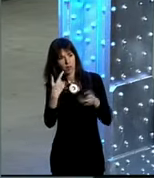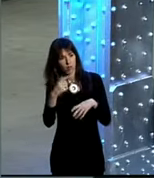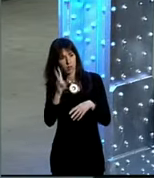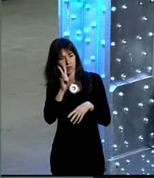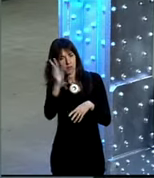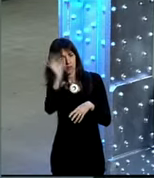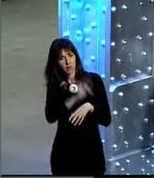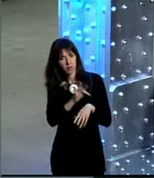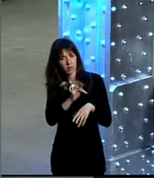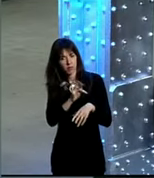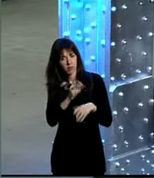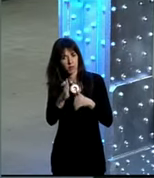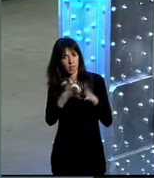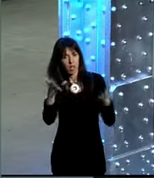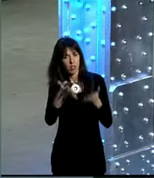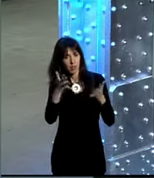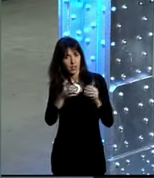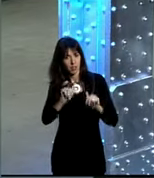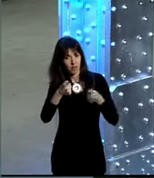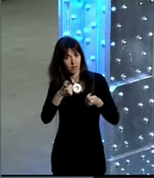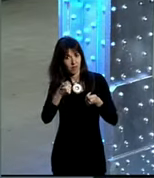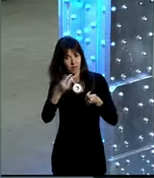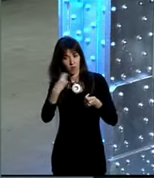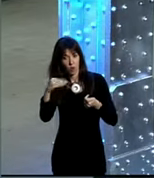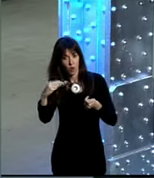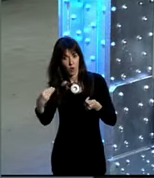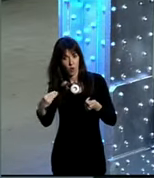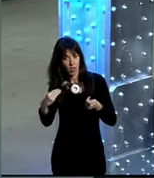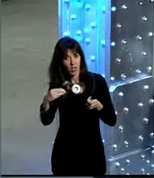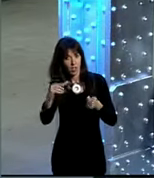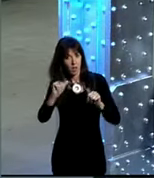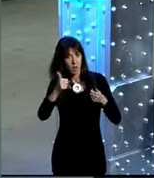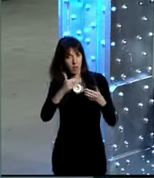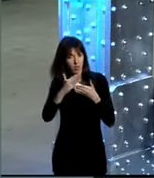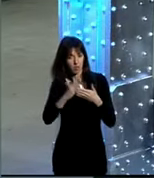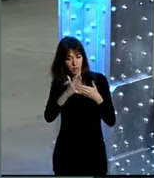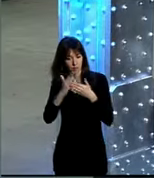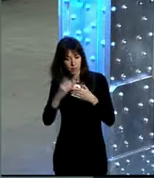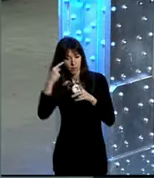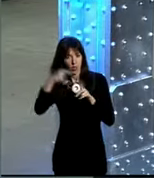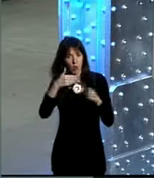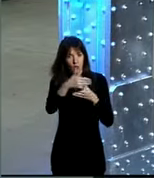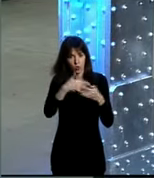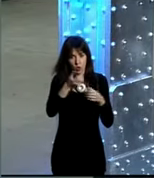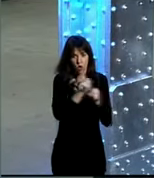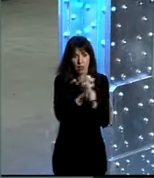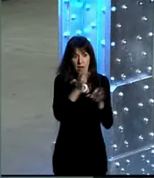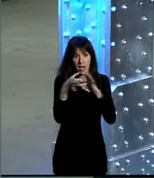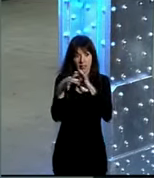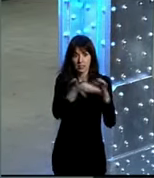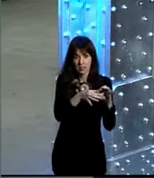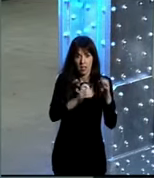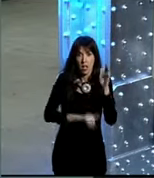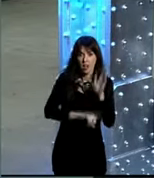other sexy occupation, they would all be encouraged to go study engineering and software development. Very small